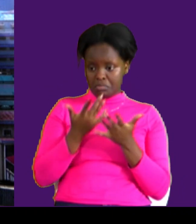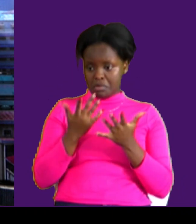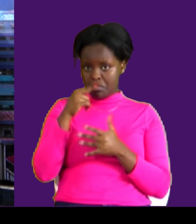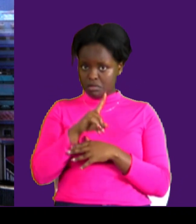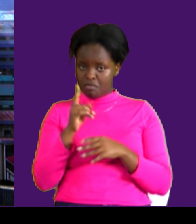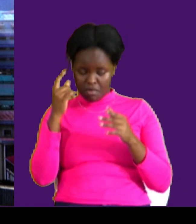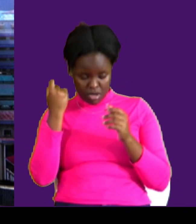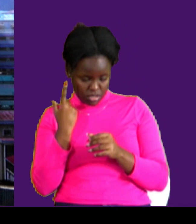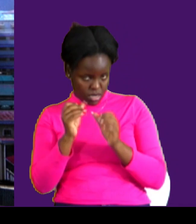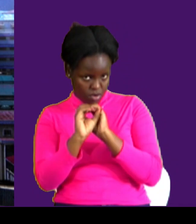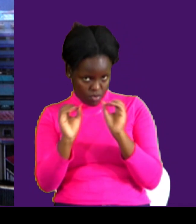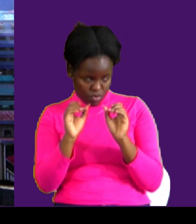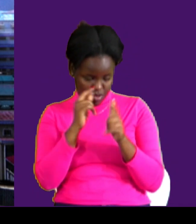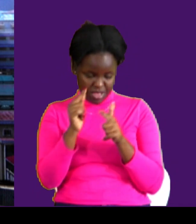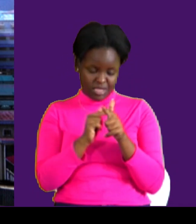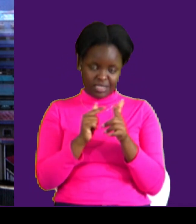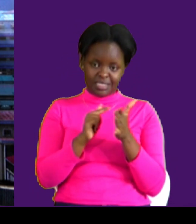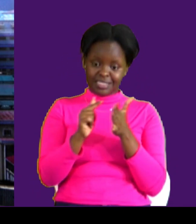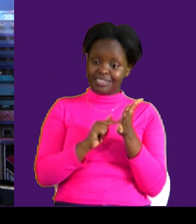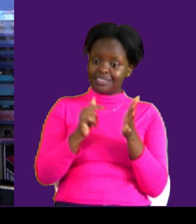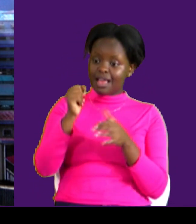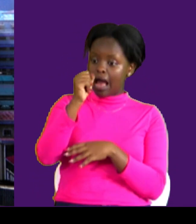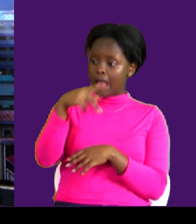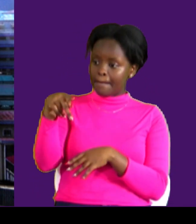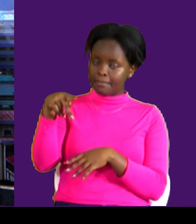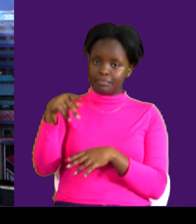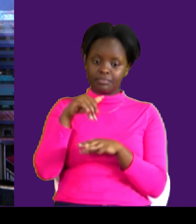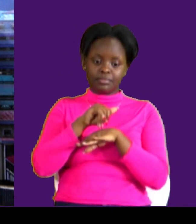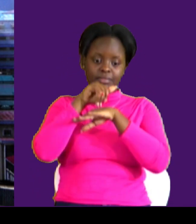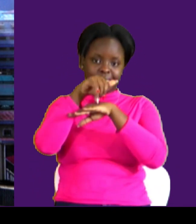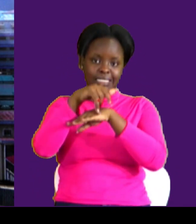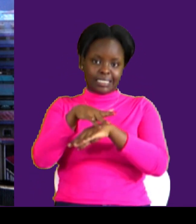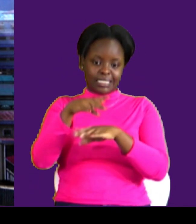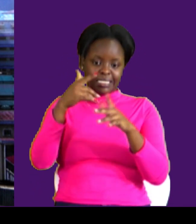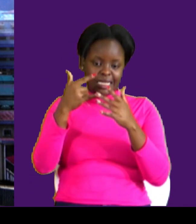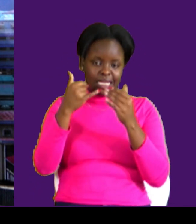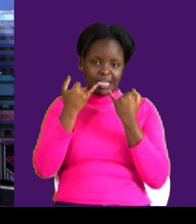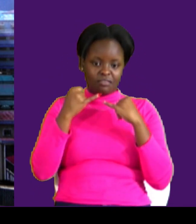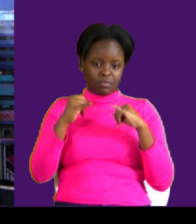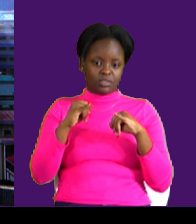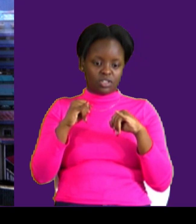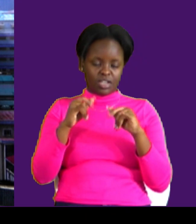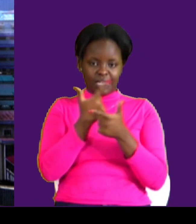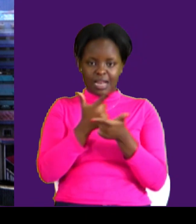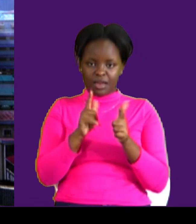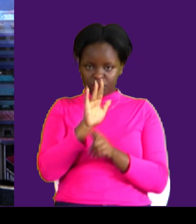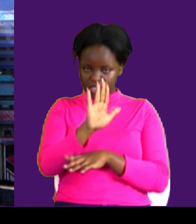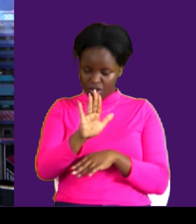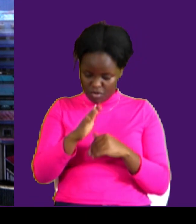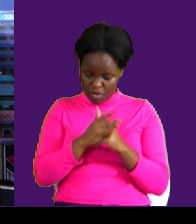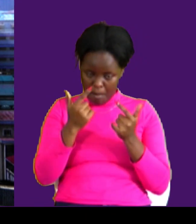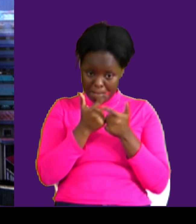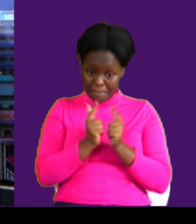an integrated application that it sends to you information in your language. But the language